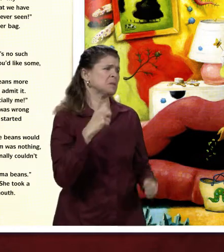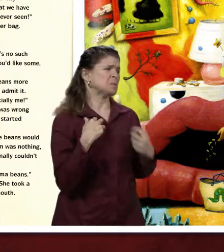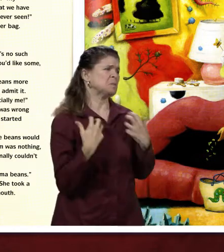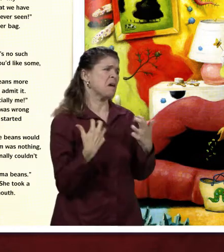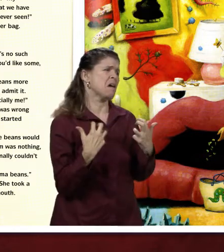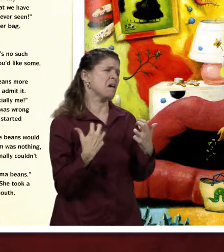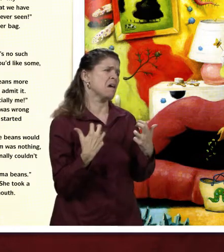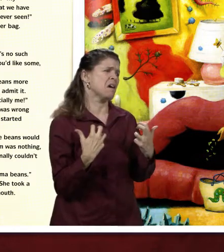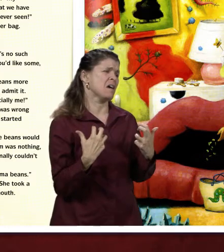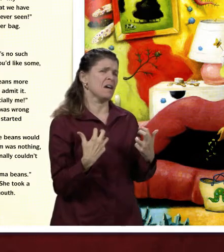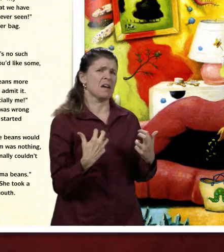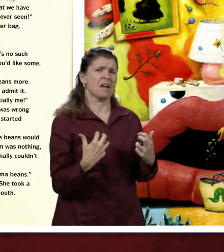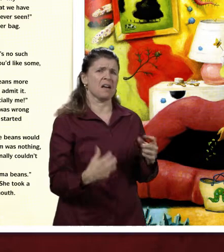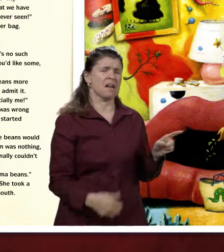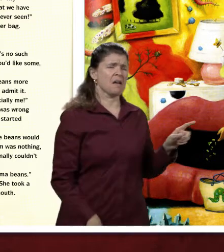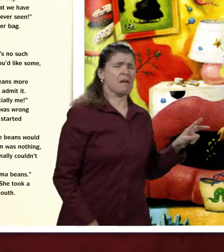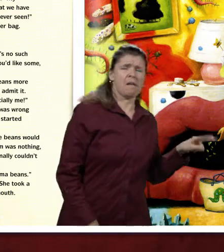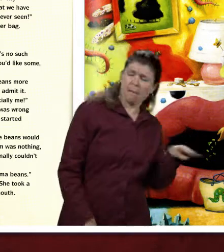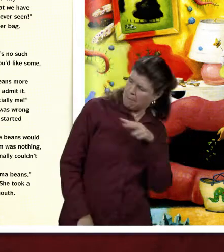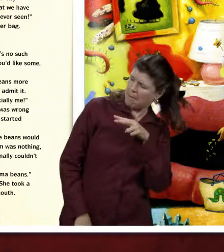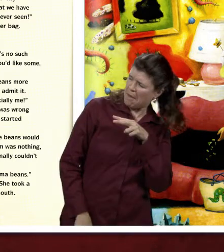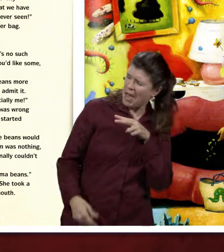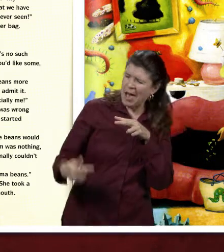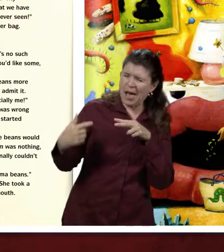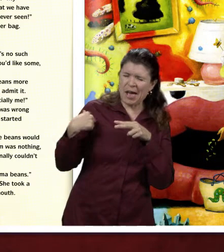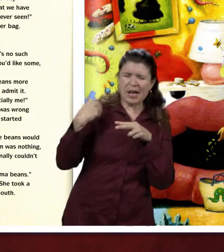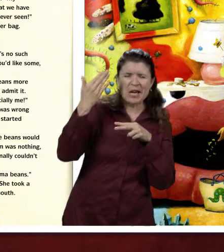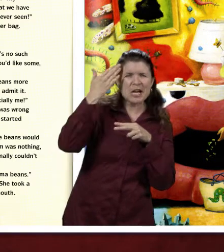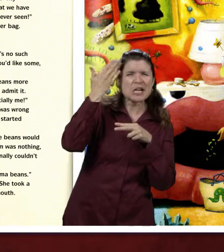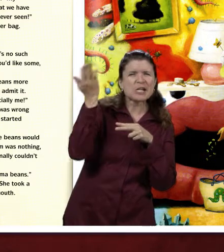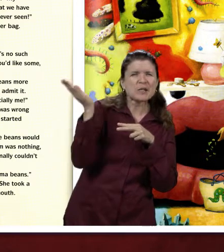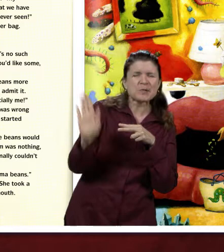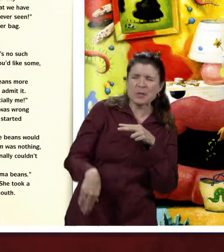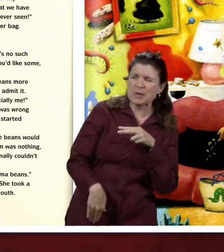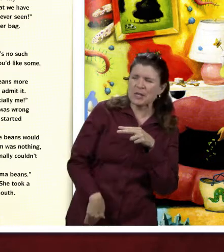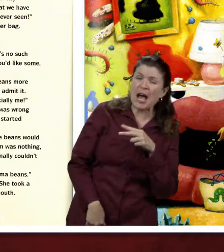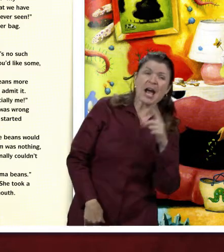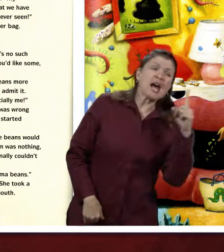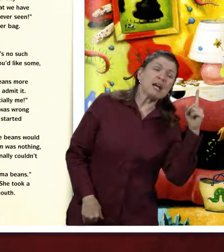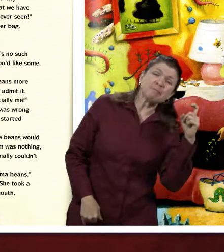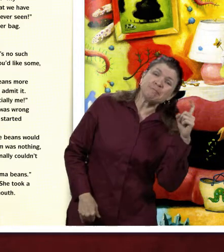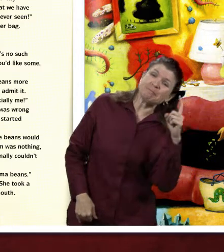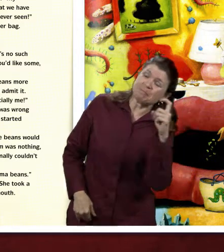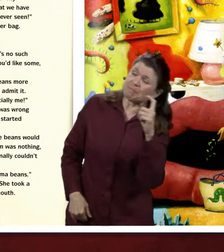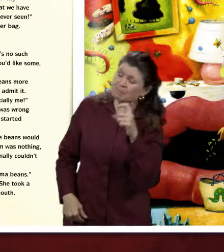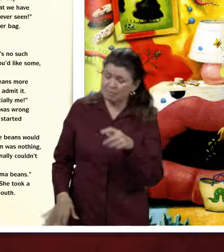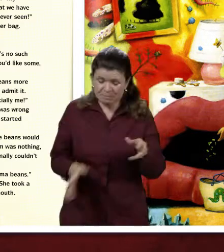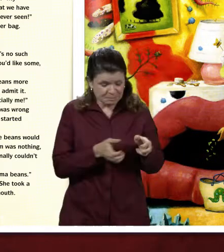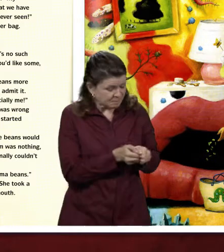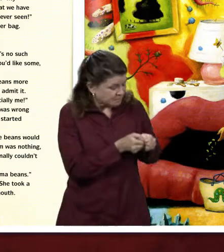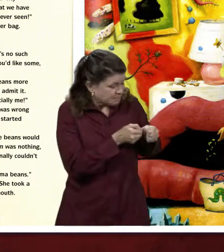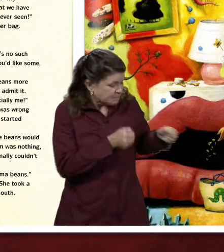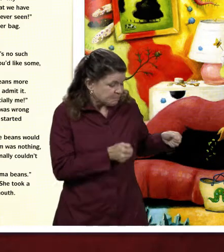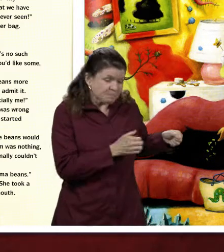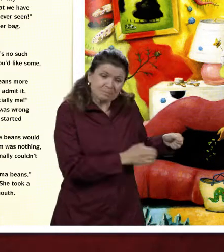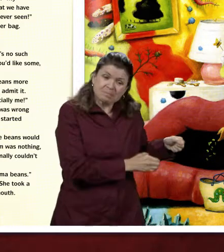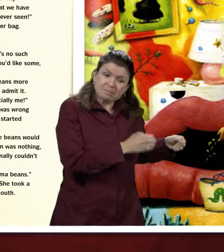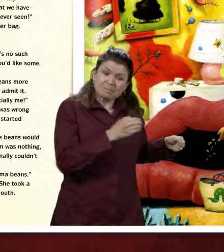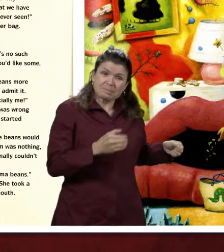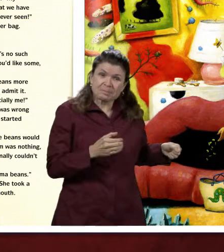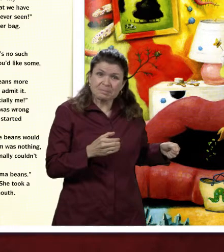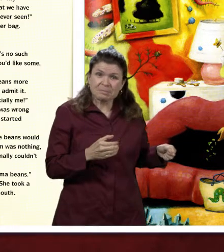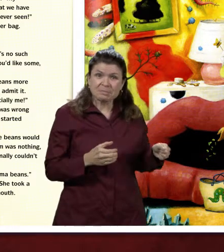she cried. "The truth is, I really love lima beans." I